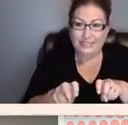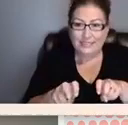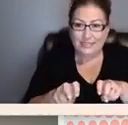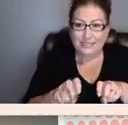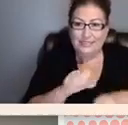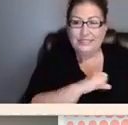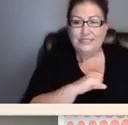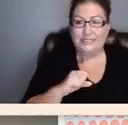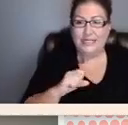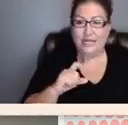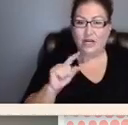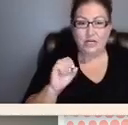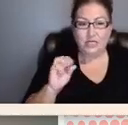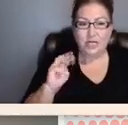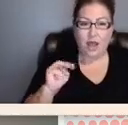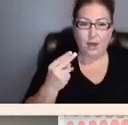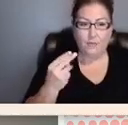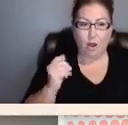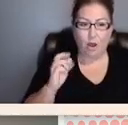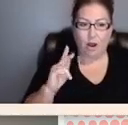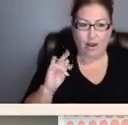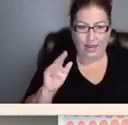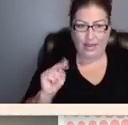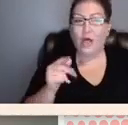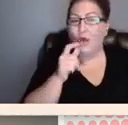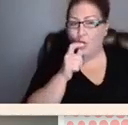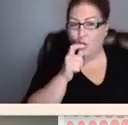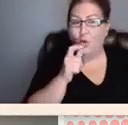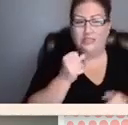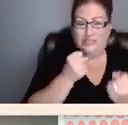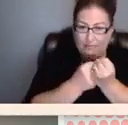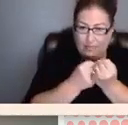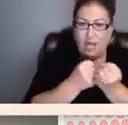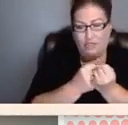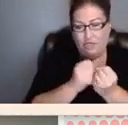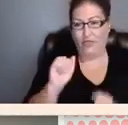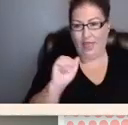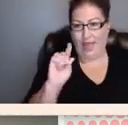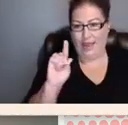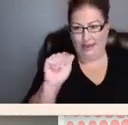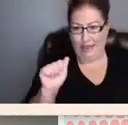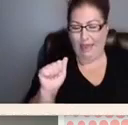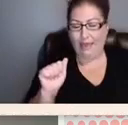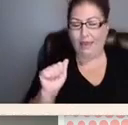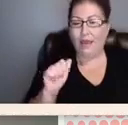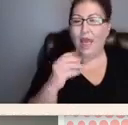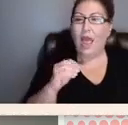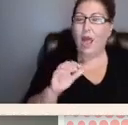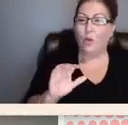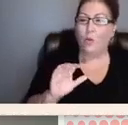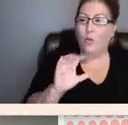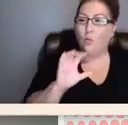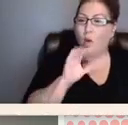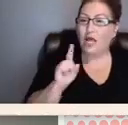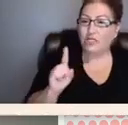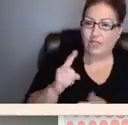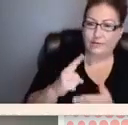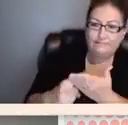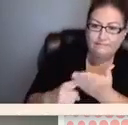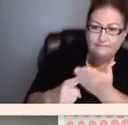Tom Harkin, the chief sponsor of the ADA, and watch him debate the